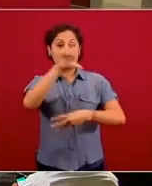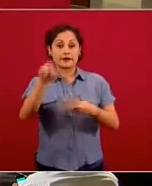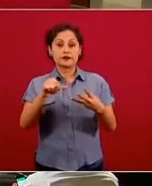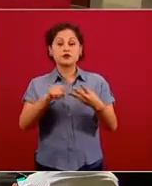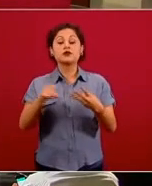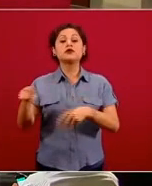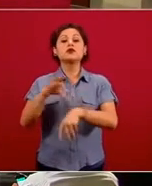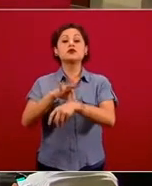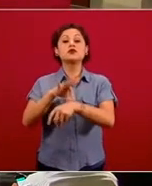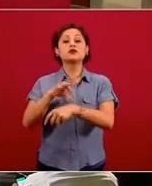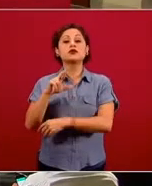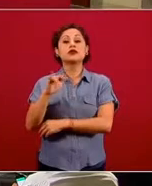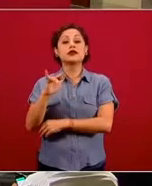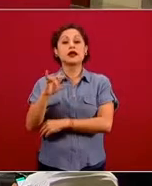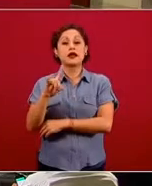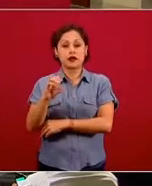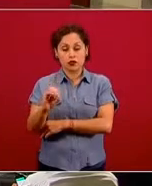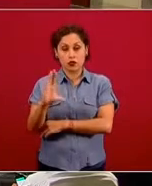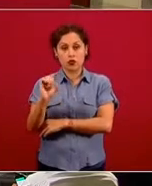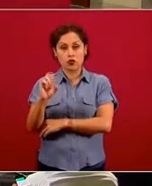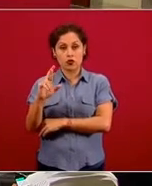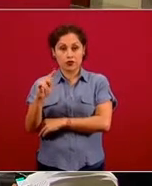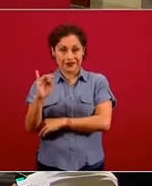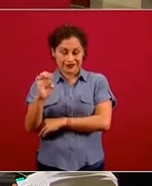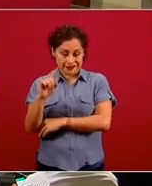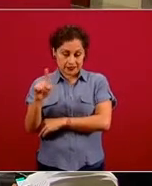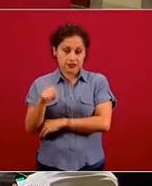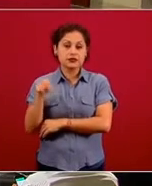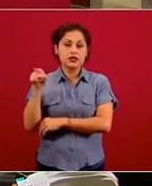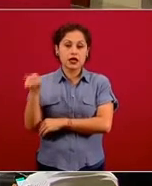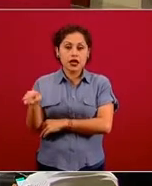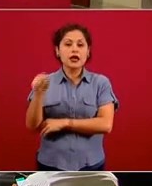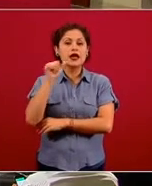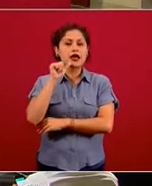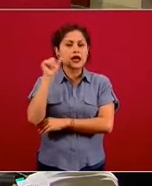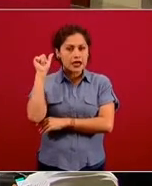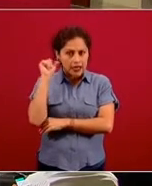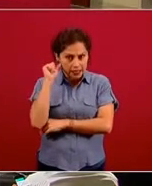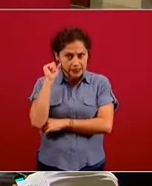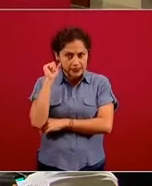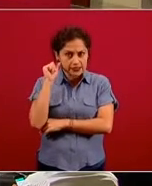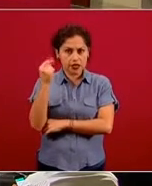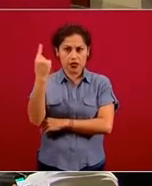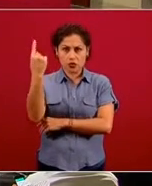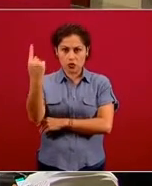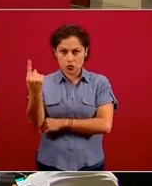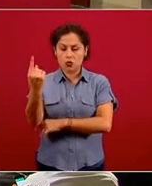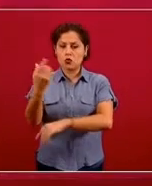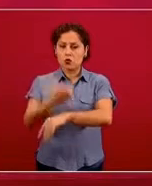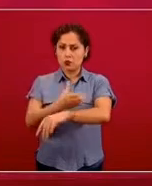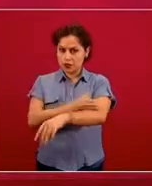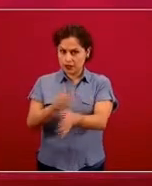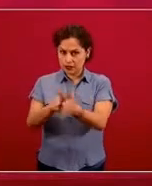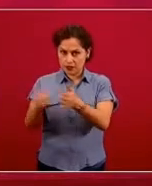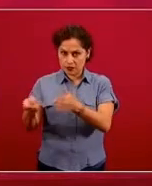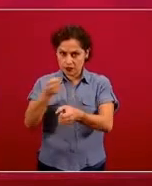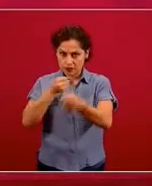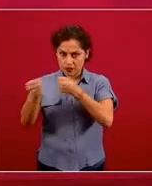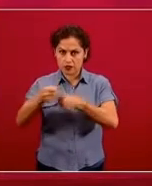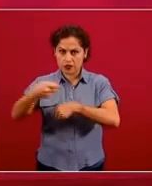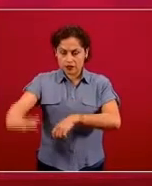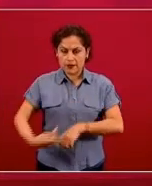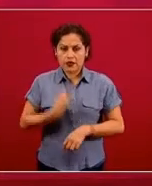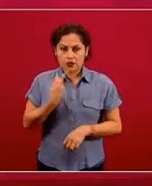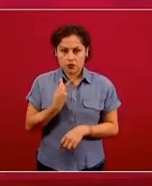Ricardo Cortés And Dr. nos va a Ricardo informar Cortés will sobre be algo que ayer preguntaba continuing un colega periodista, uh, un following